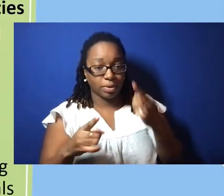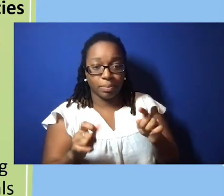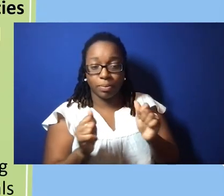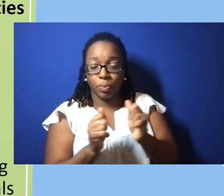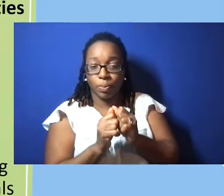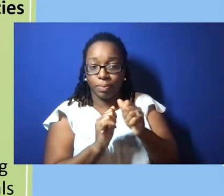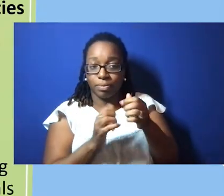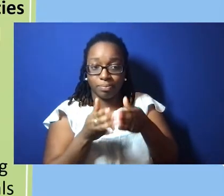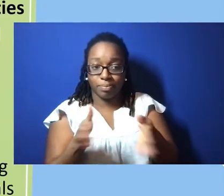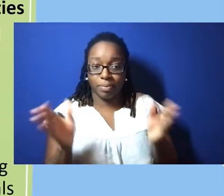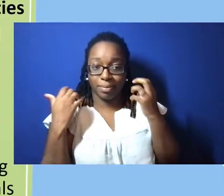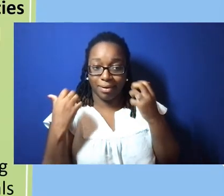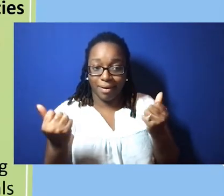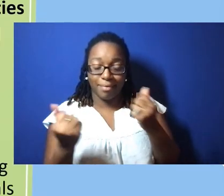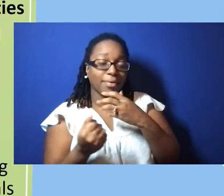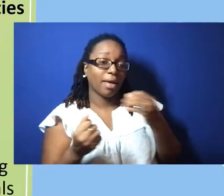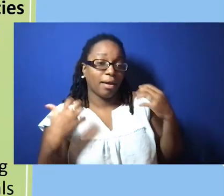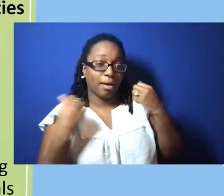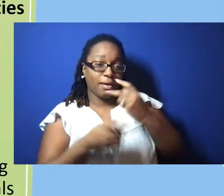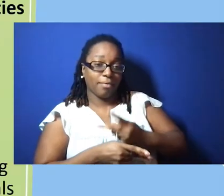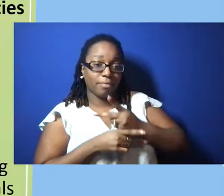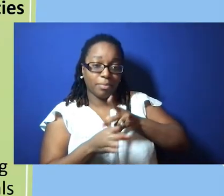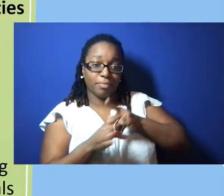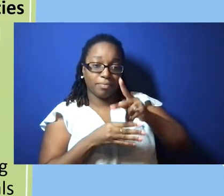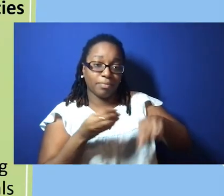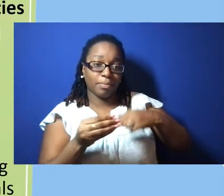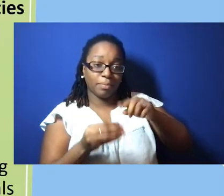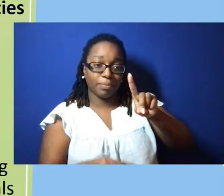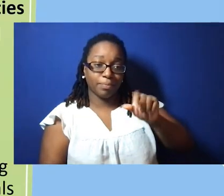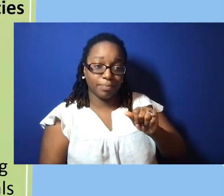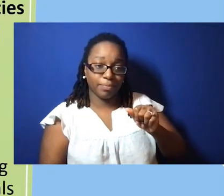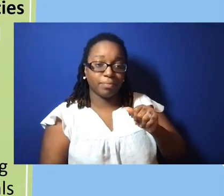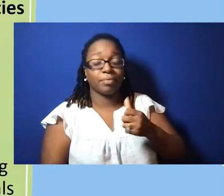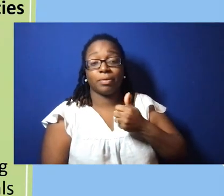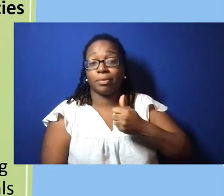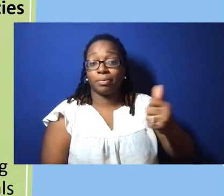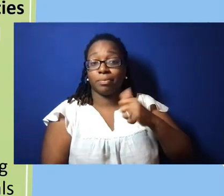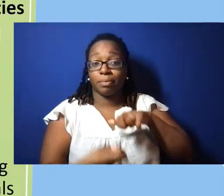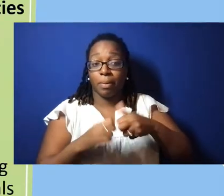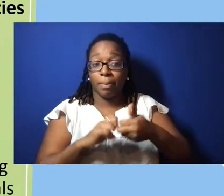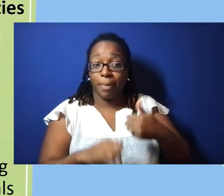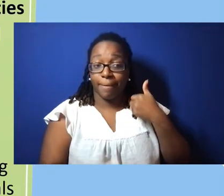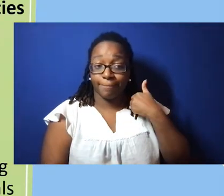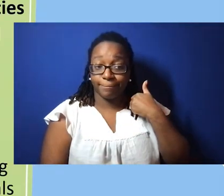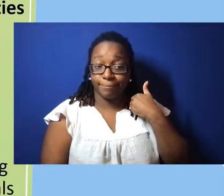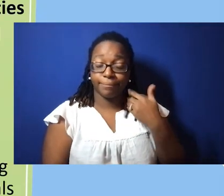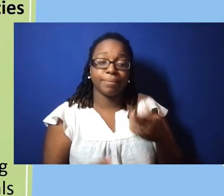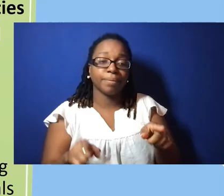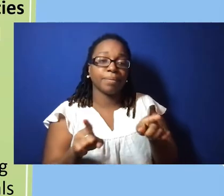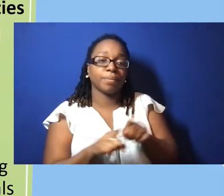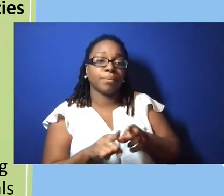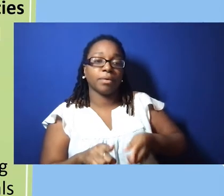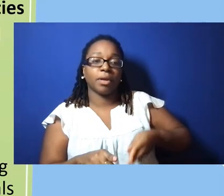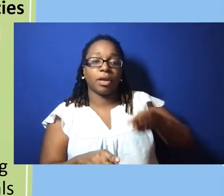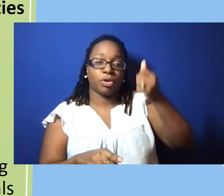among public health and healthcare professionals about disabilities, transportation difficulties,